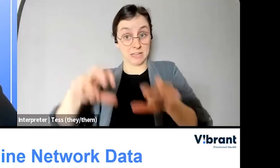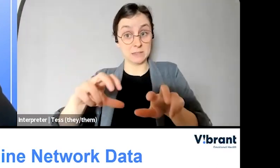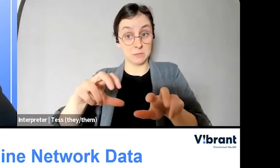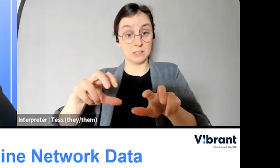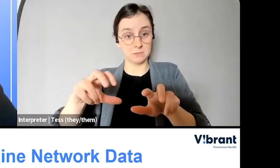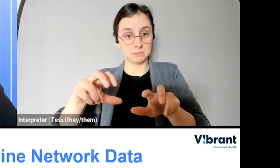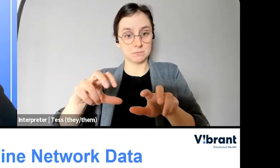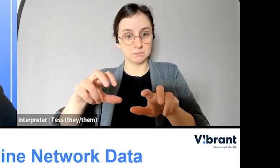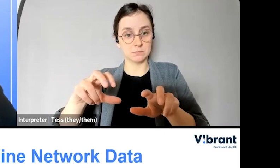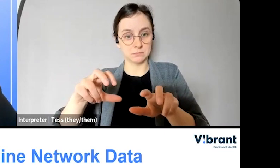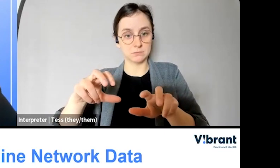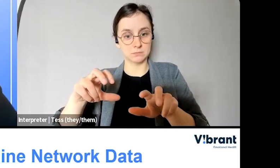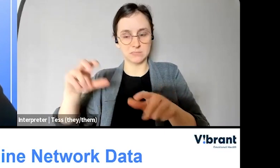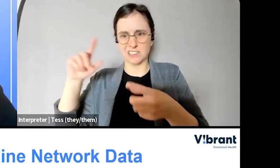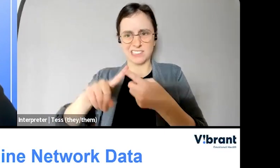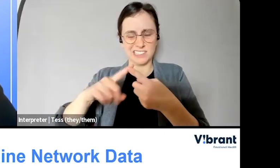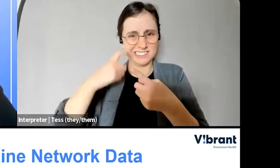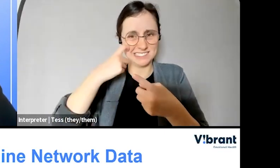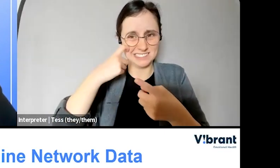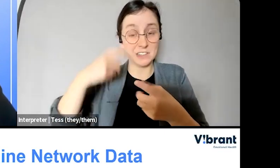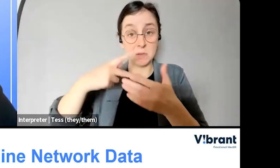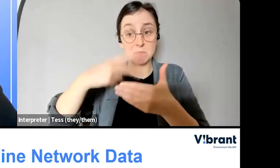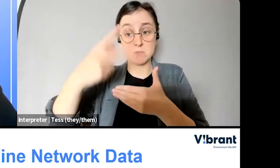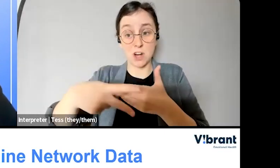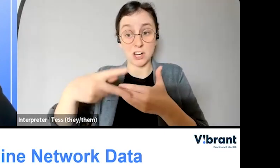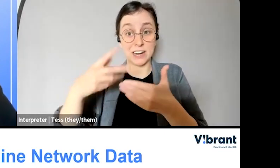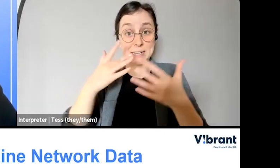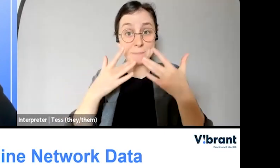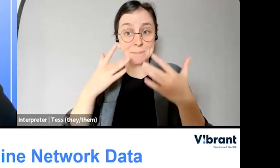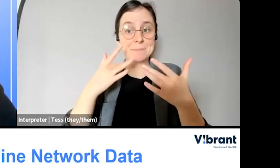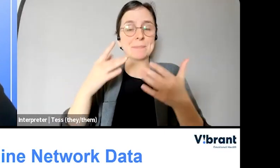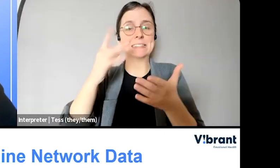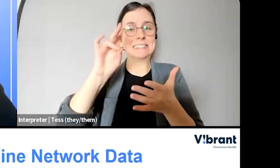Lifeline up until very recently, this program was operating on $7 million